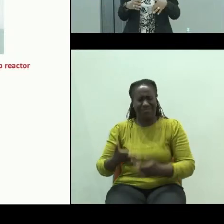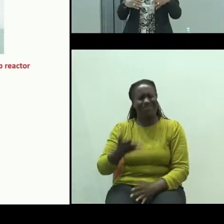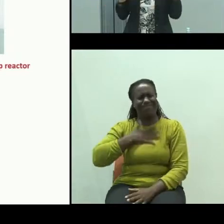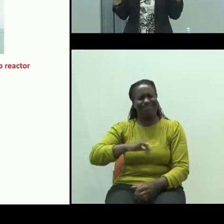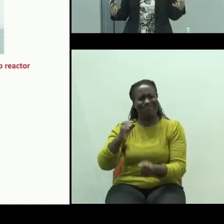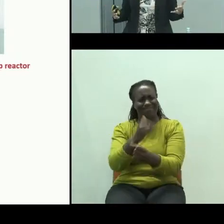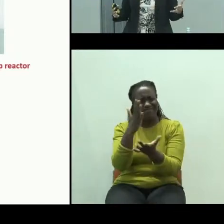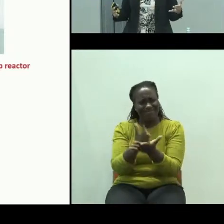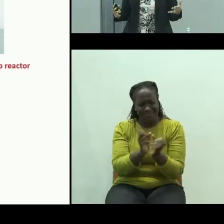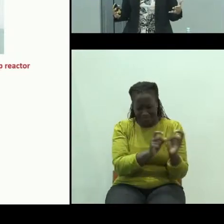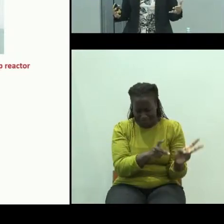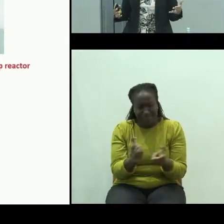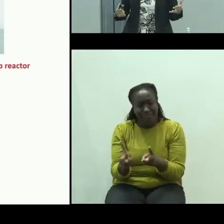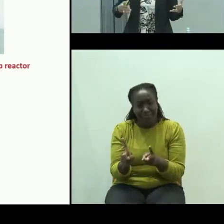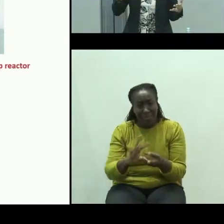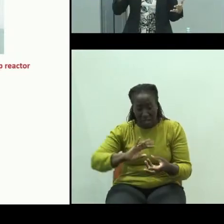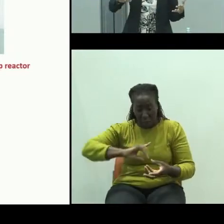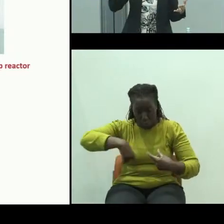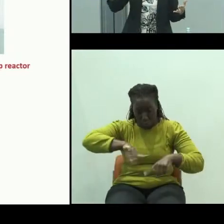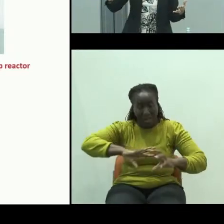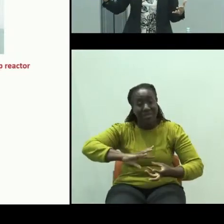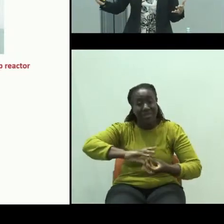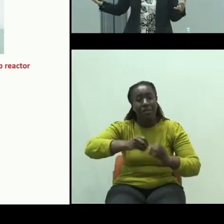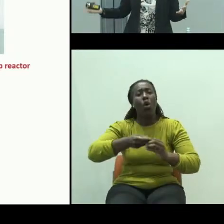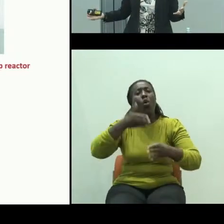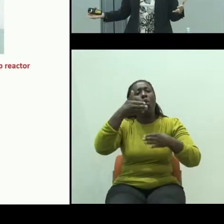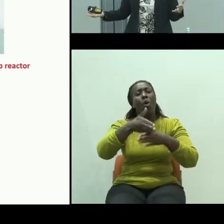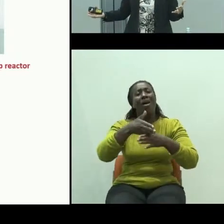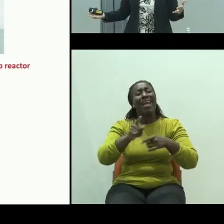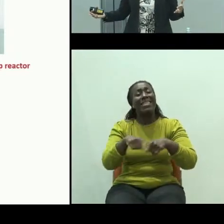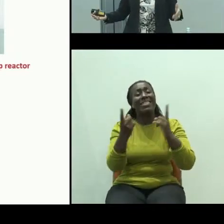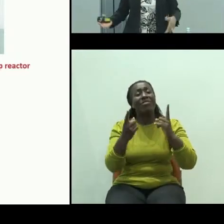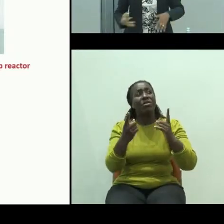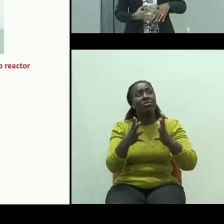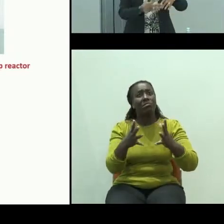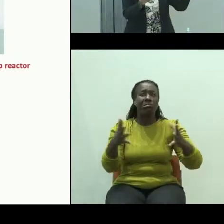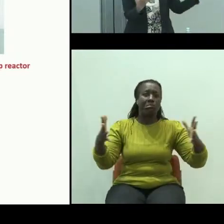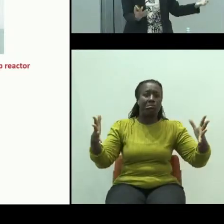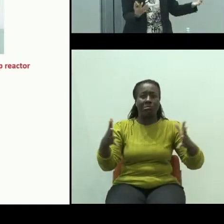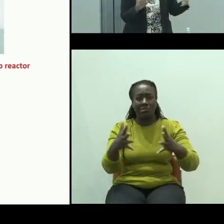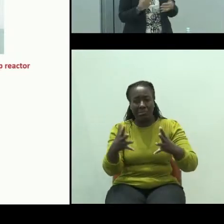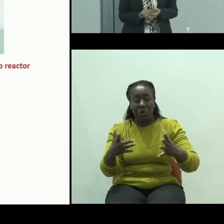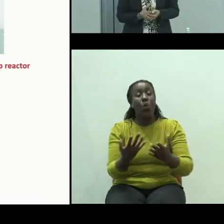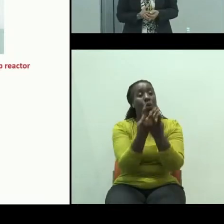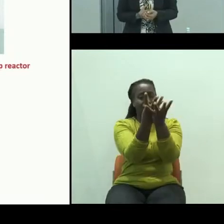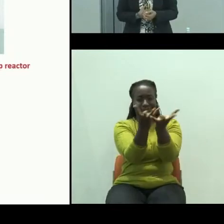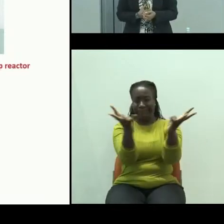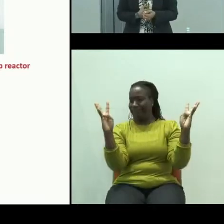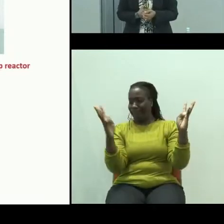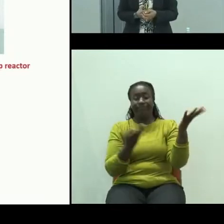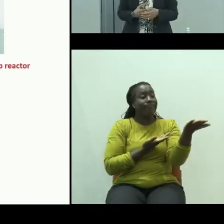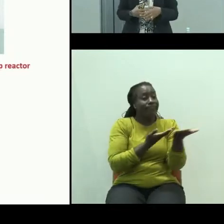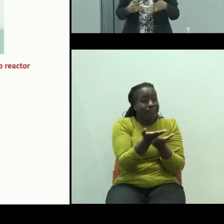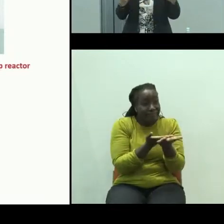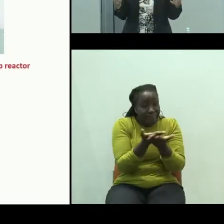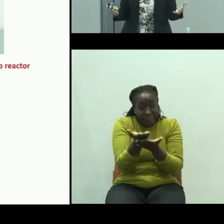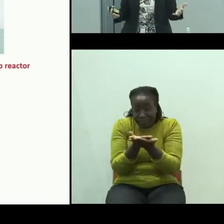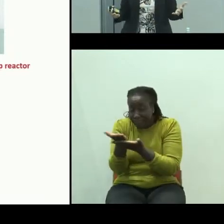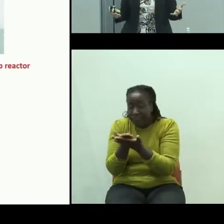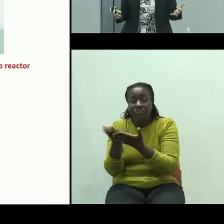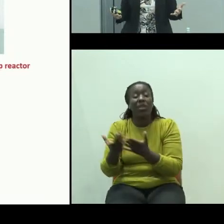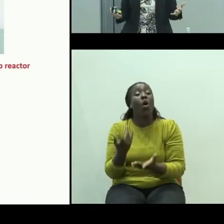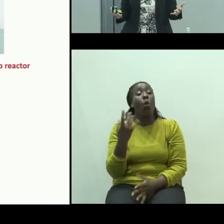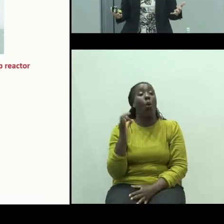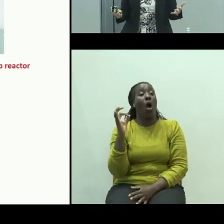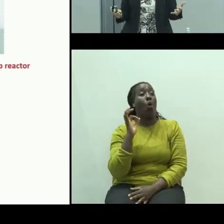make sure that the system that we developed would work at different scales. So we had a panel discussion right before this talk where one of the